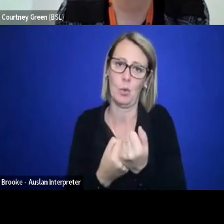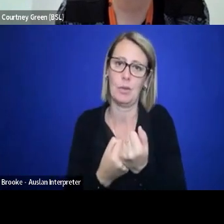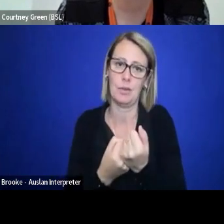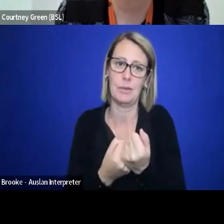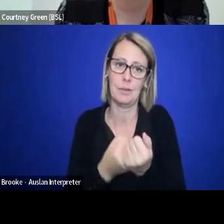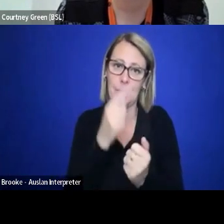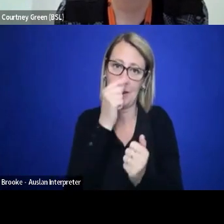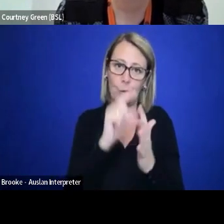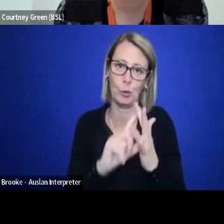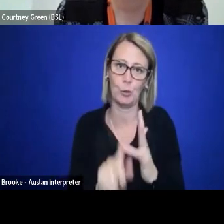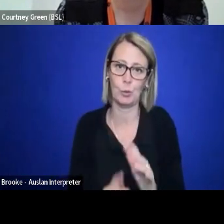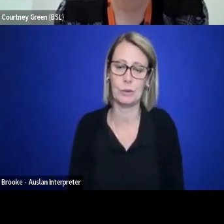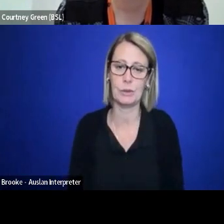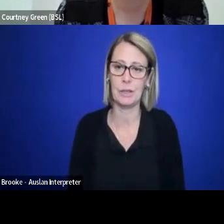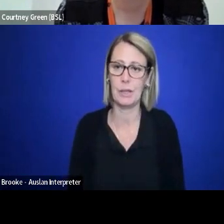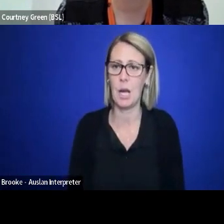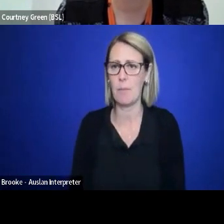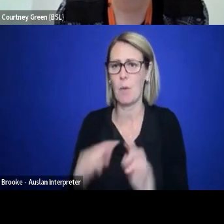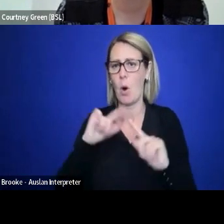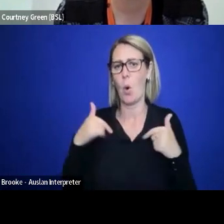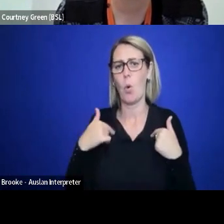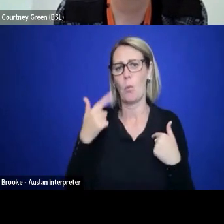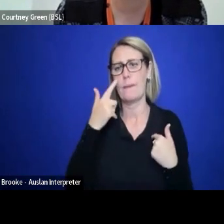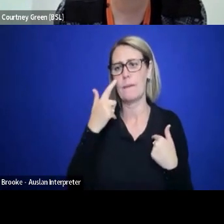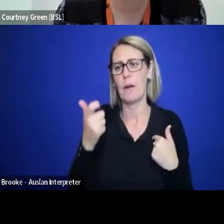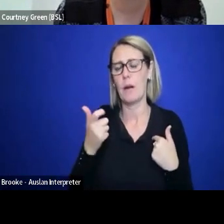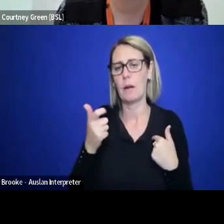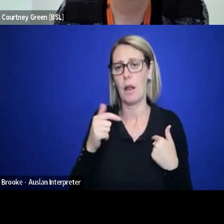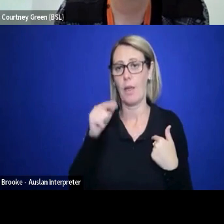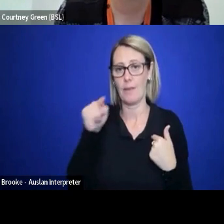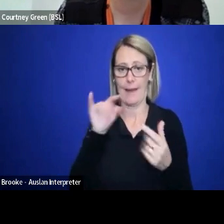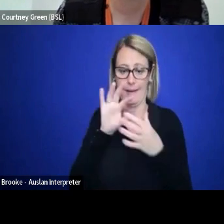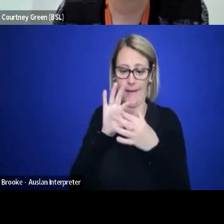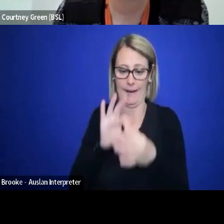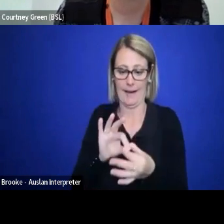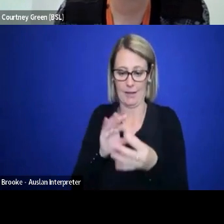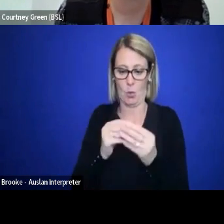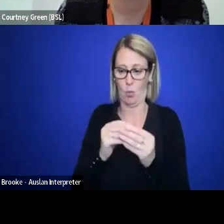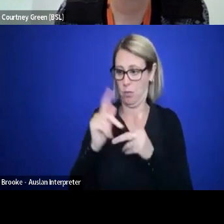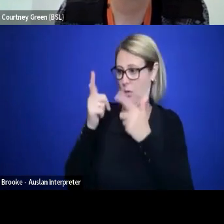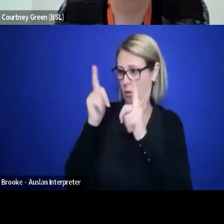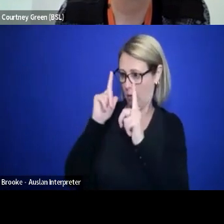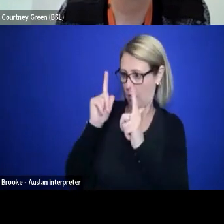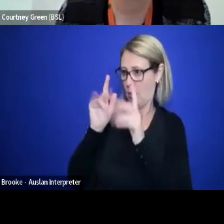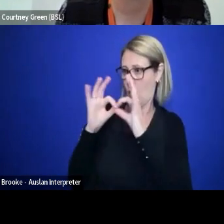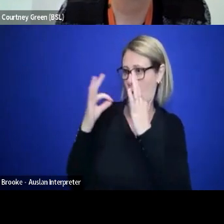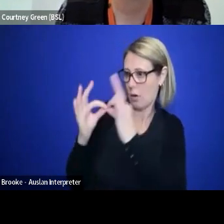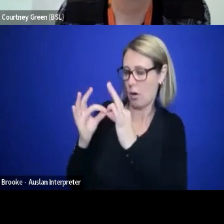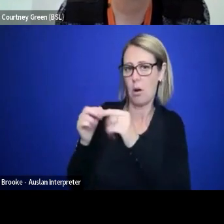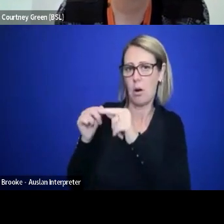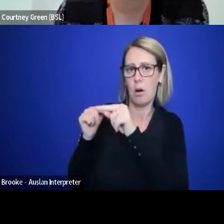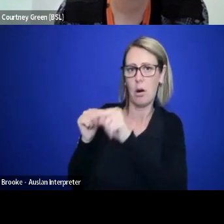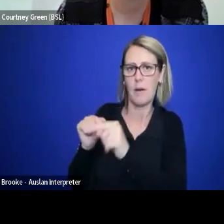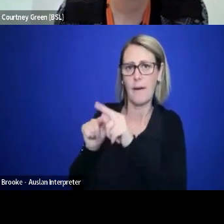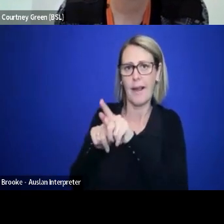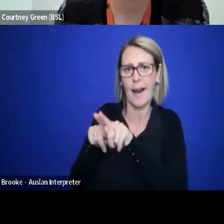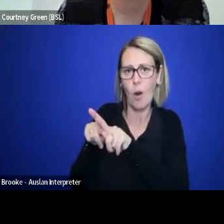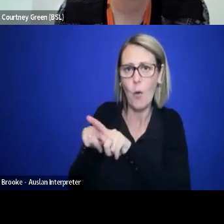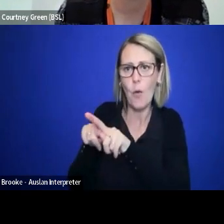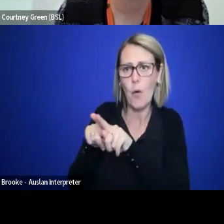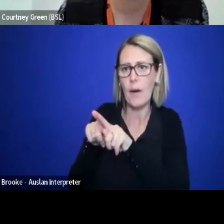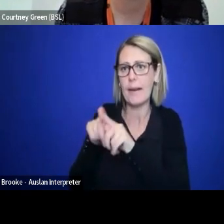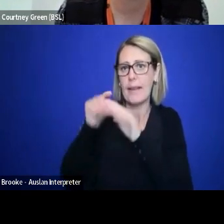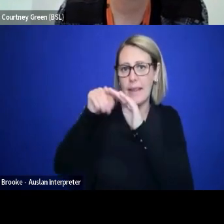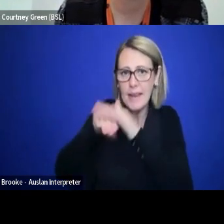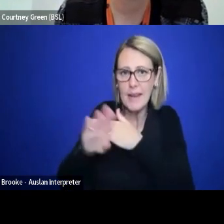it. And what we found was that connection with employers and learning in